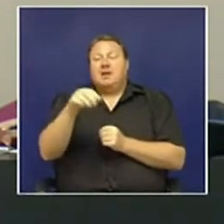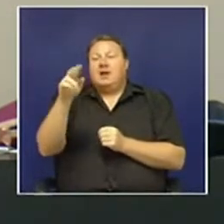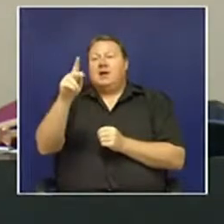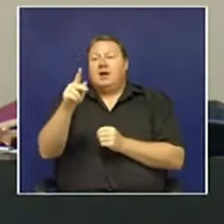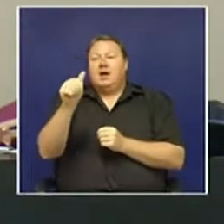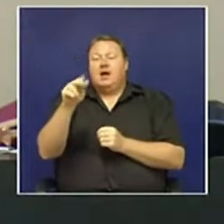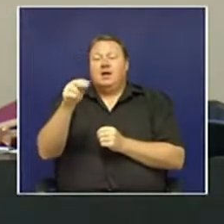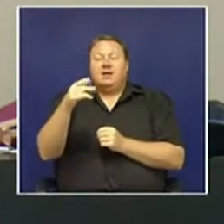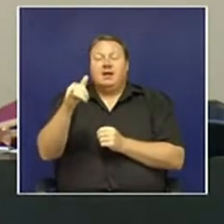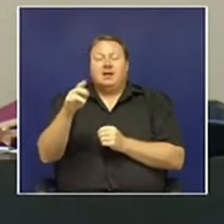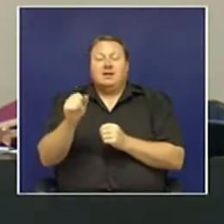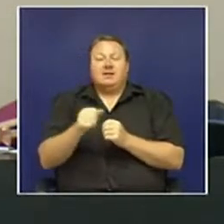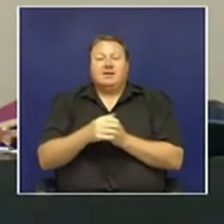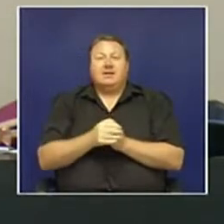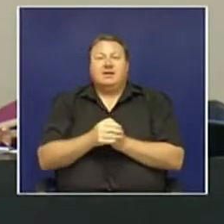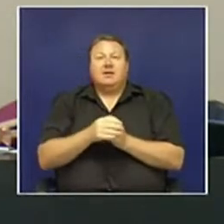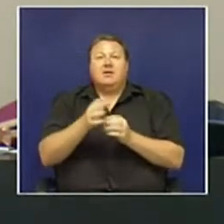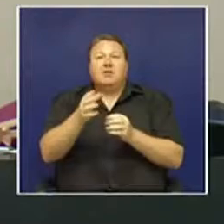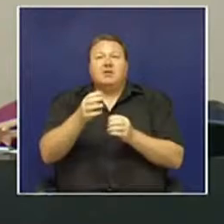from 24.